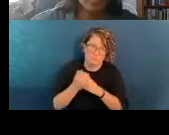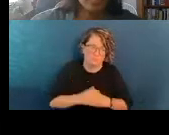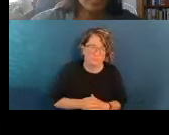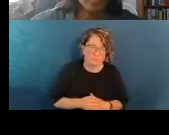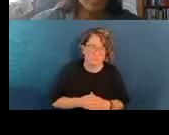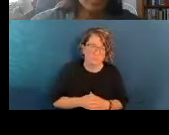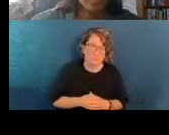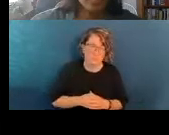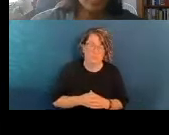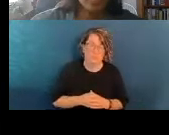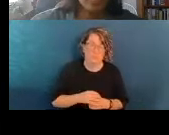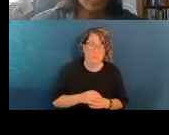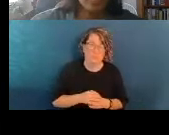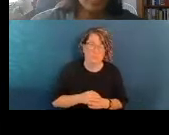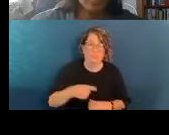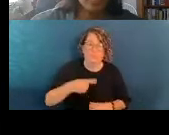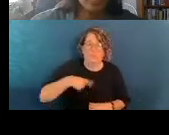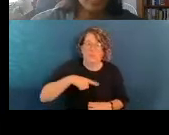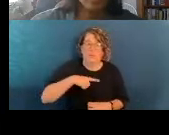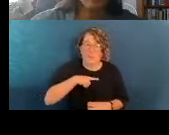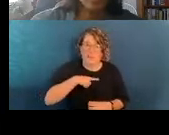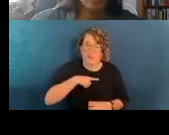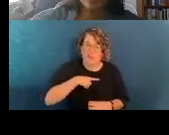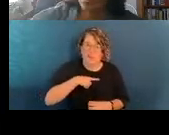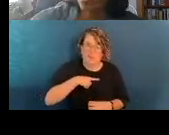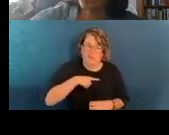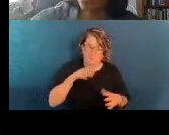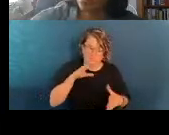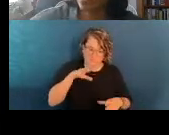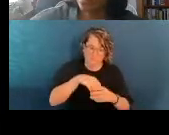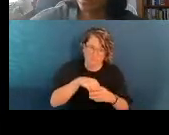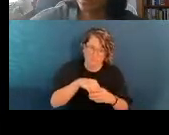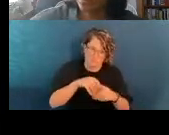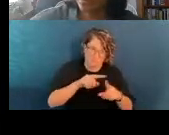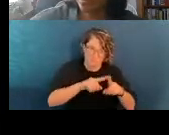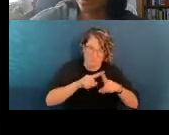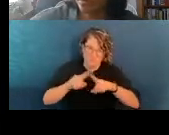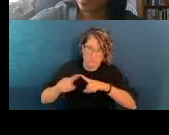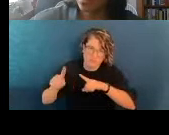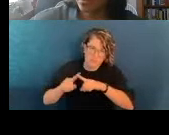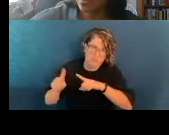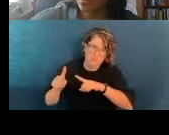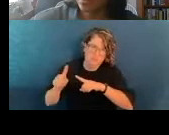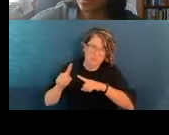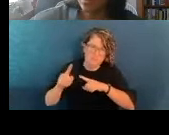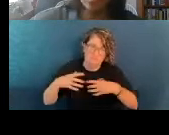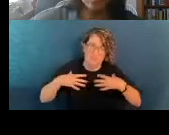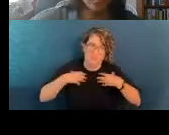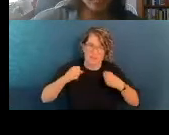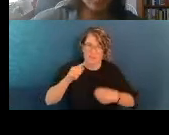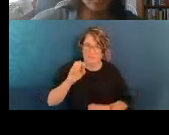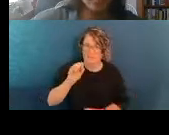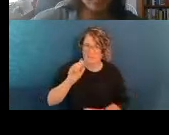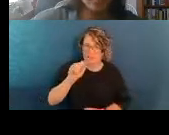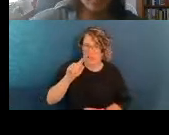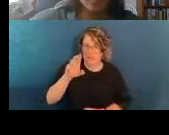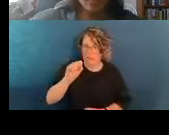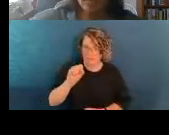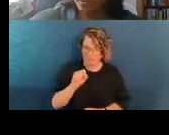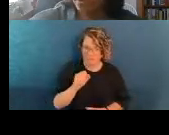in differences in health status that can be judged as being systematic, unfair, and